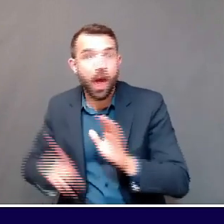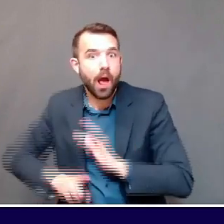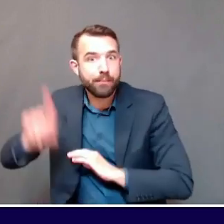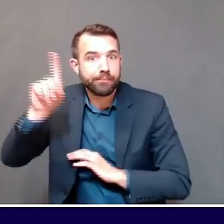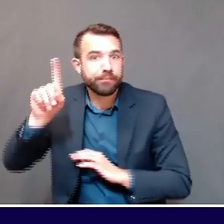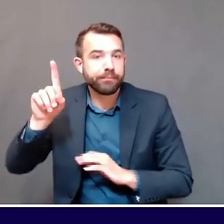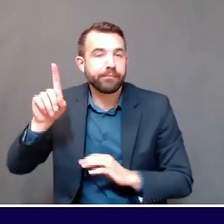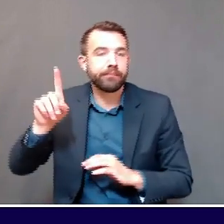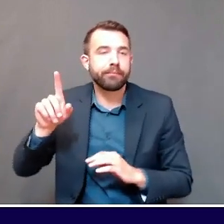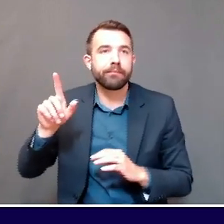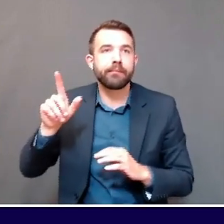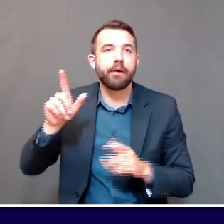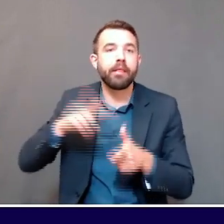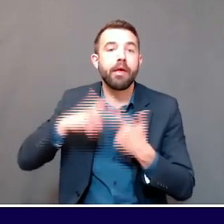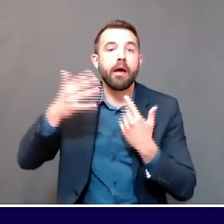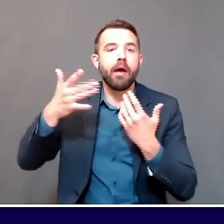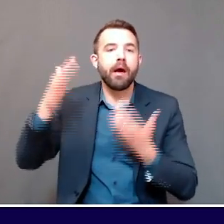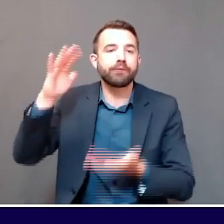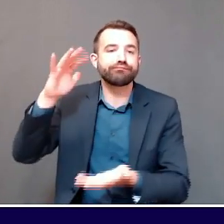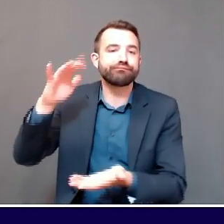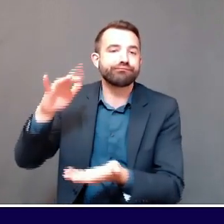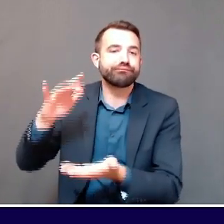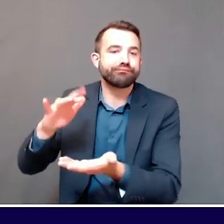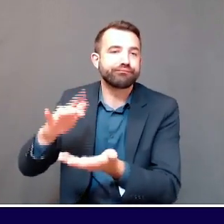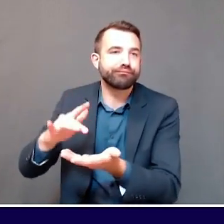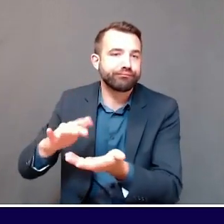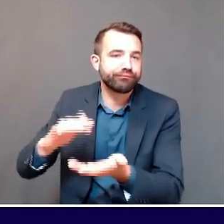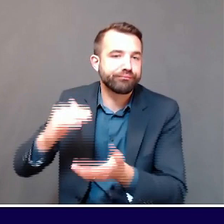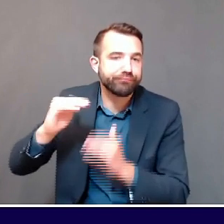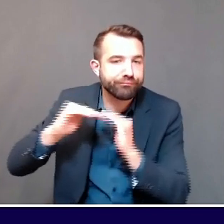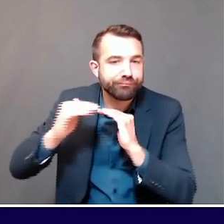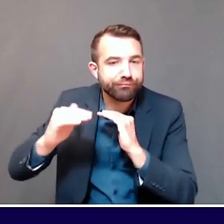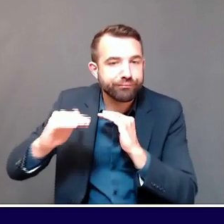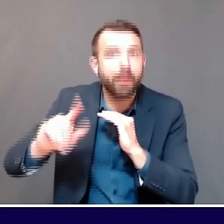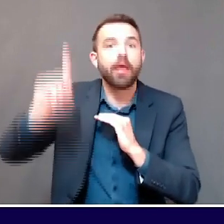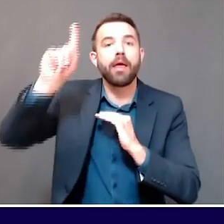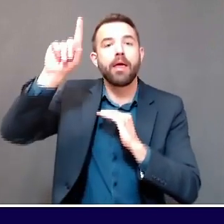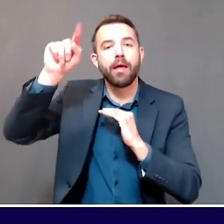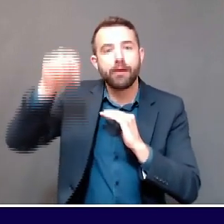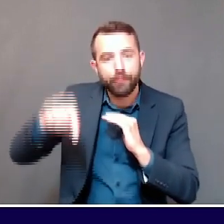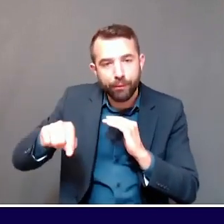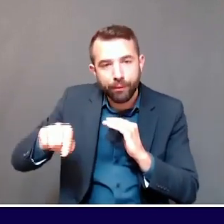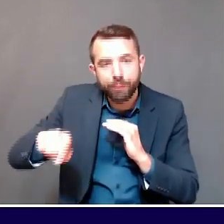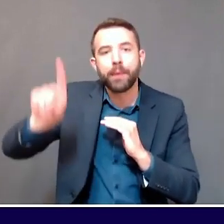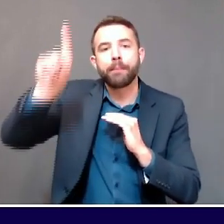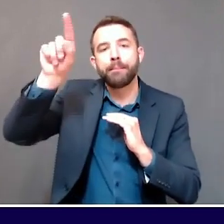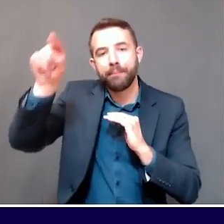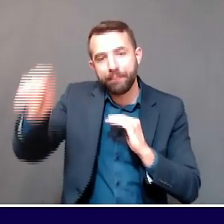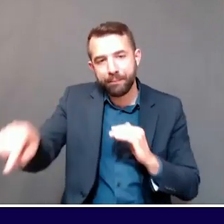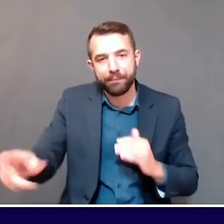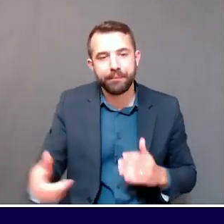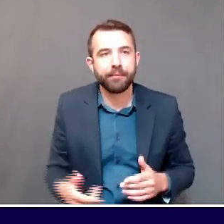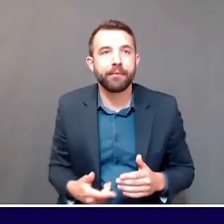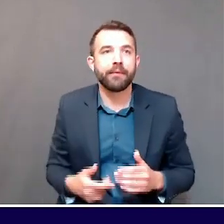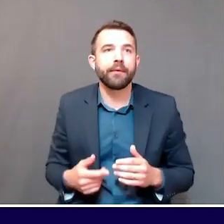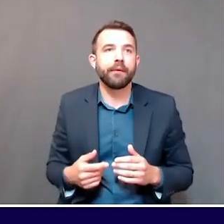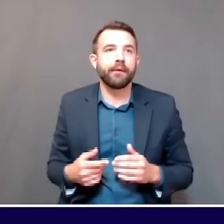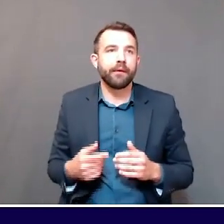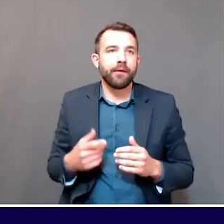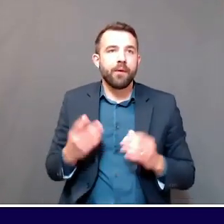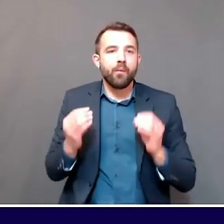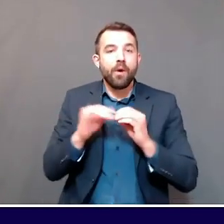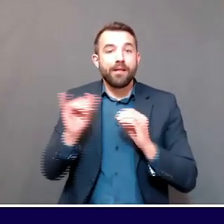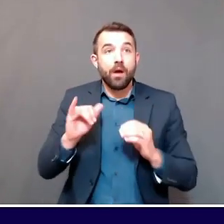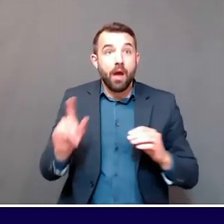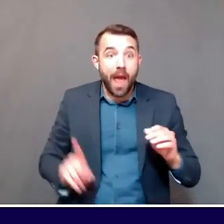outbreak, then that number changes. And if there's not, the number is overall driven by community. We'll get you some more numbers on that to be